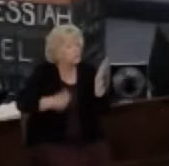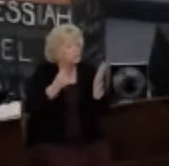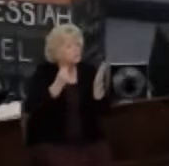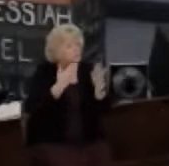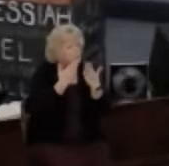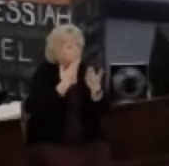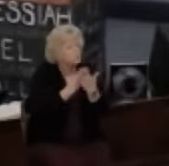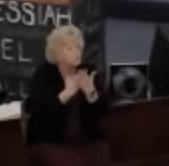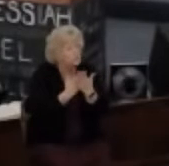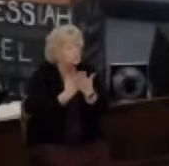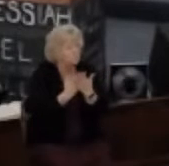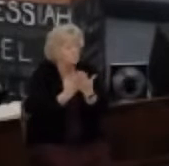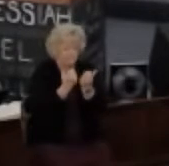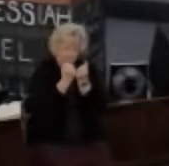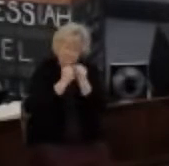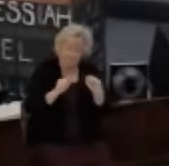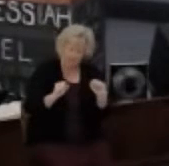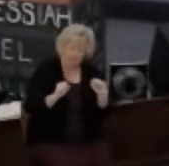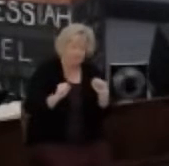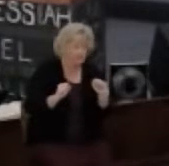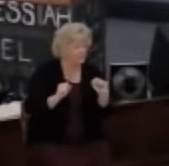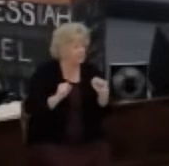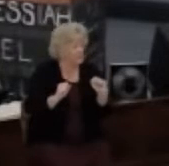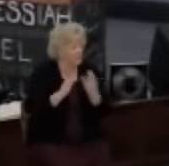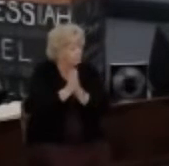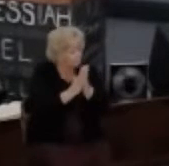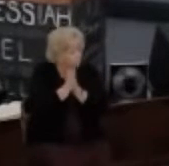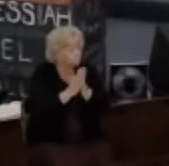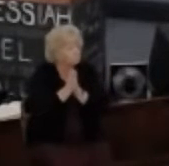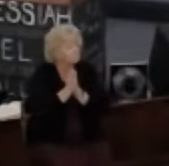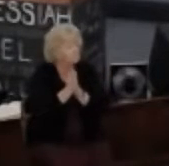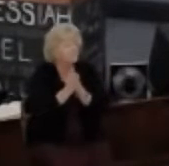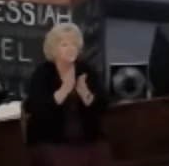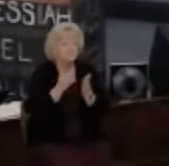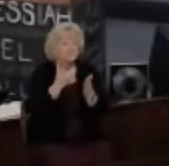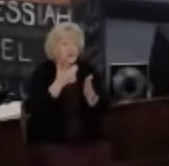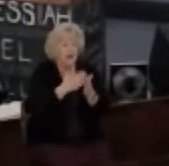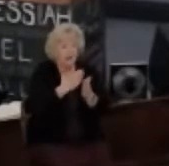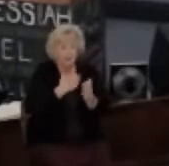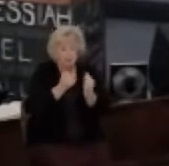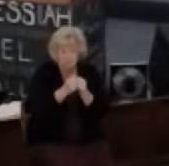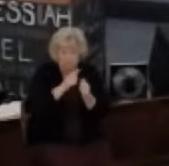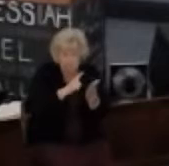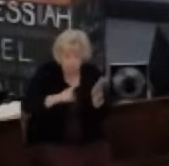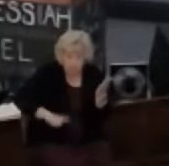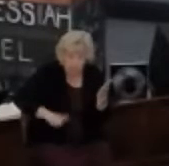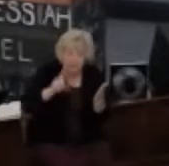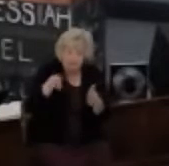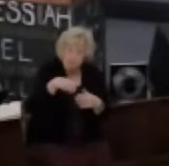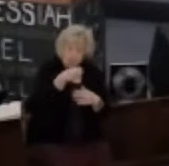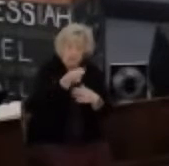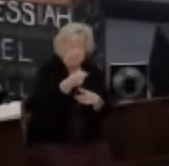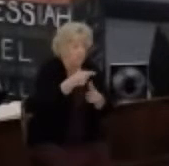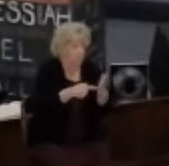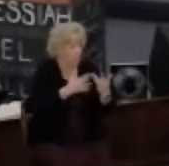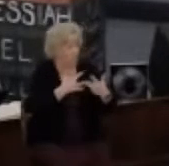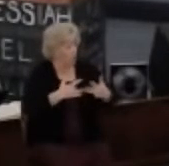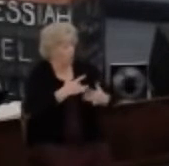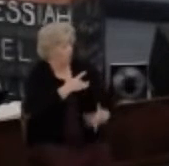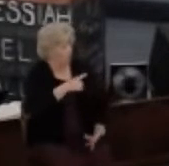you will live safely in the land and prosper. Take delight in the Lord, and He will give you your heart's desires.